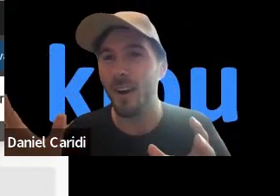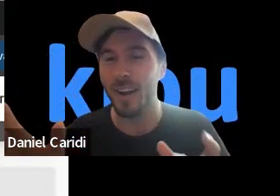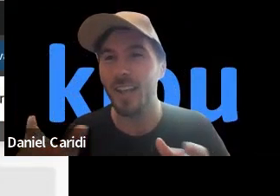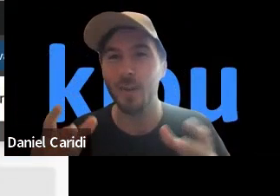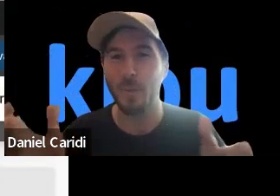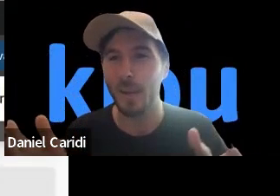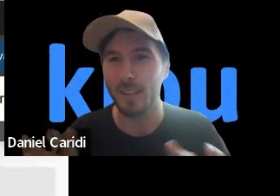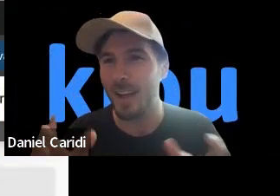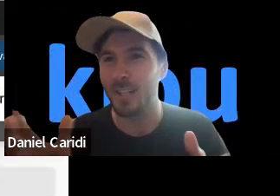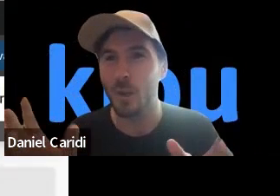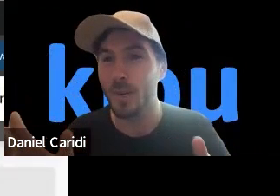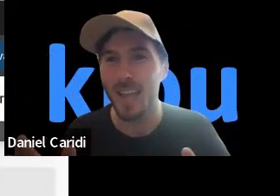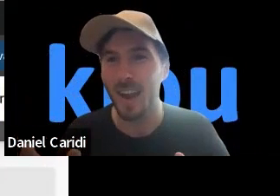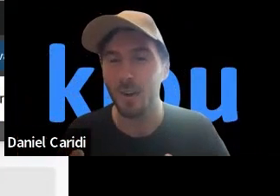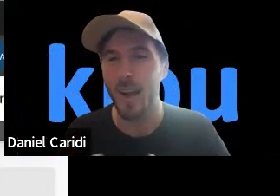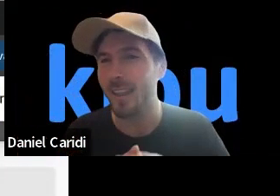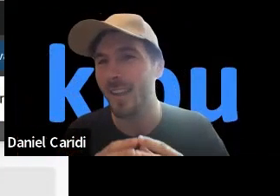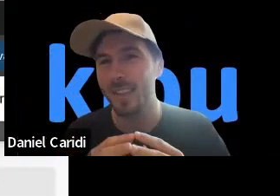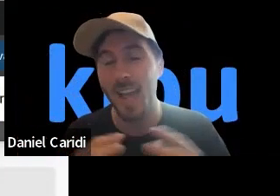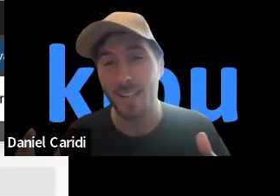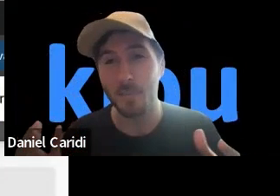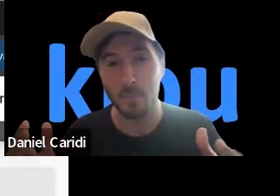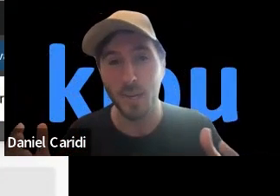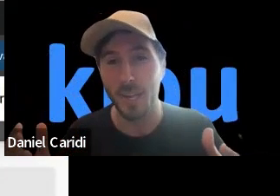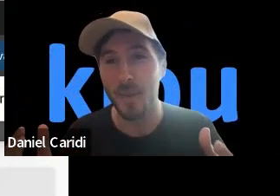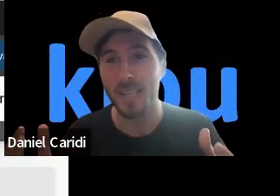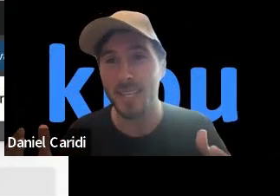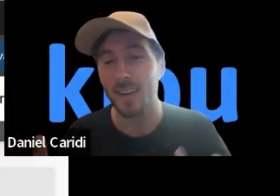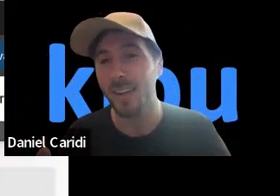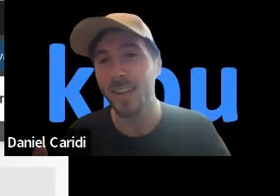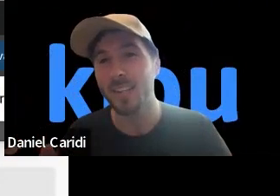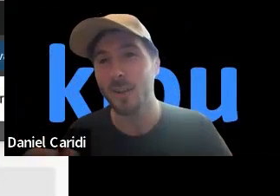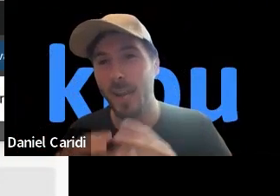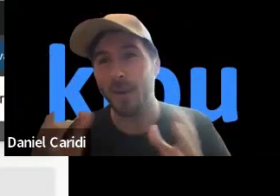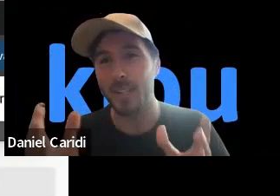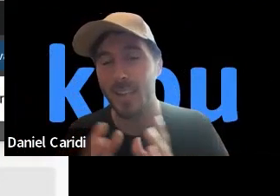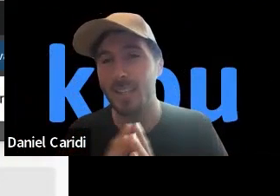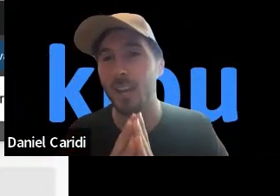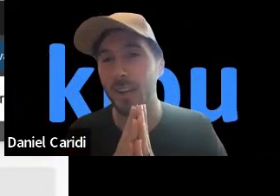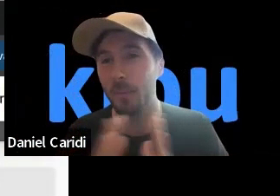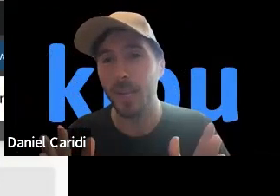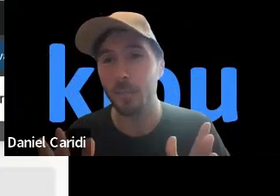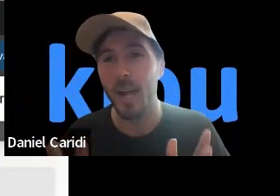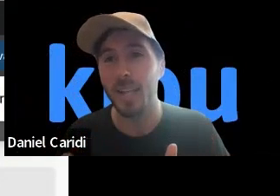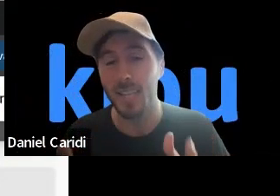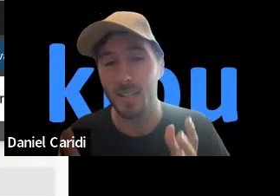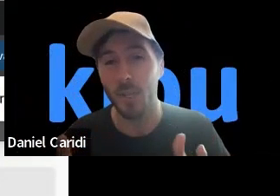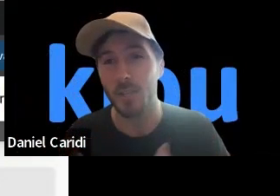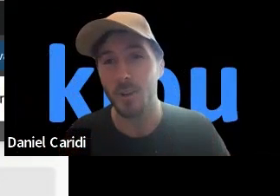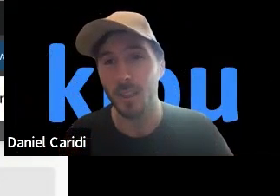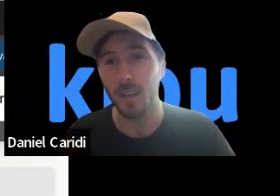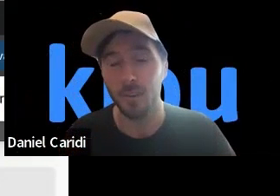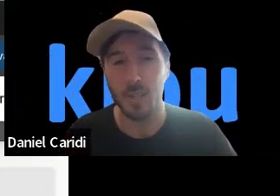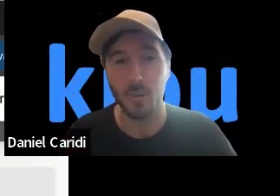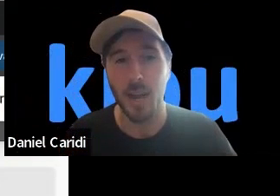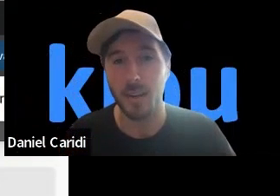get audited, there might be a 2% error rate. That is a pretty big deal. So being able to say you're in complete compliance is a really